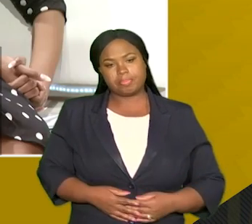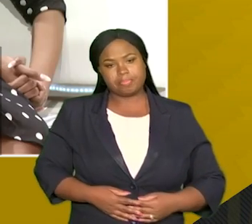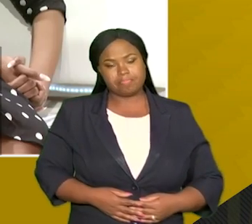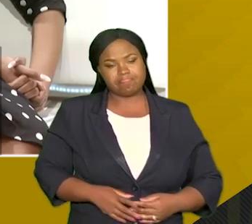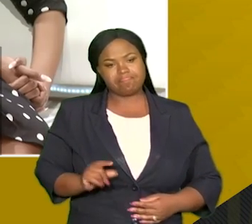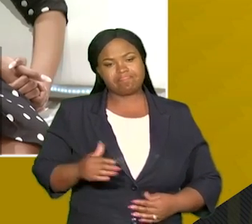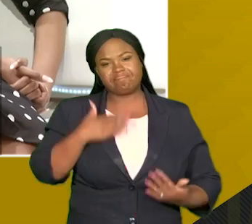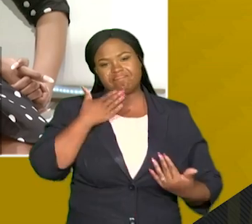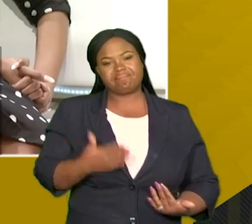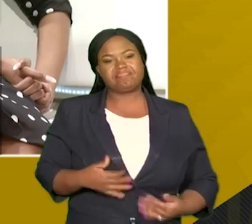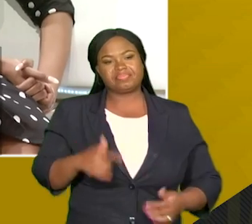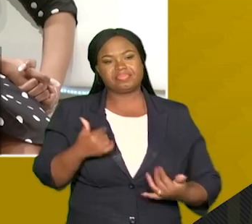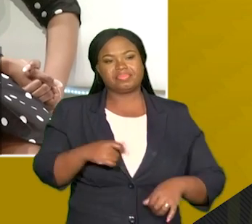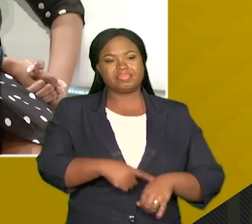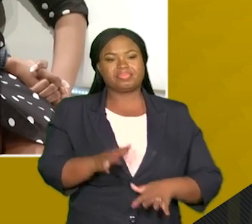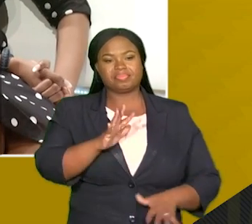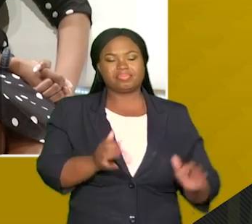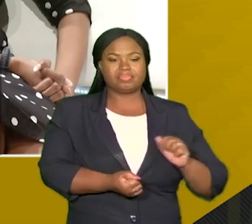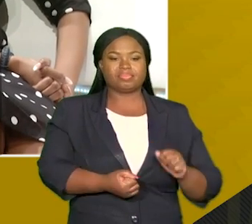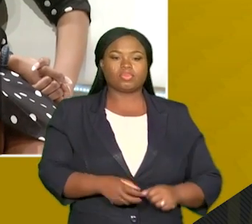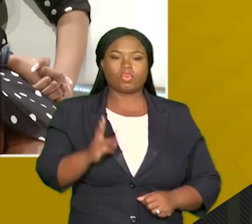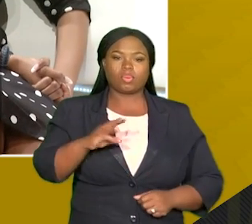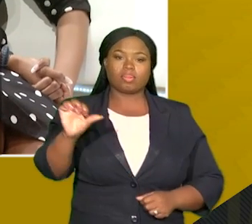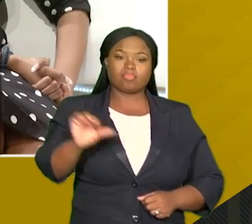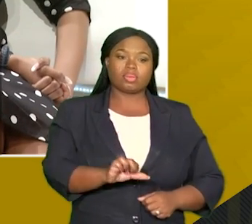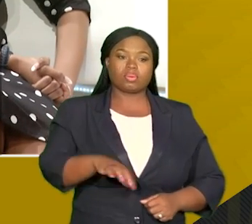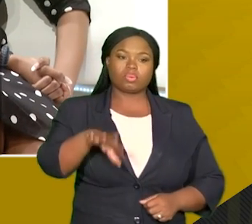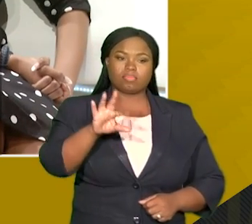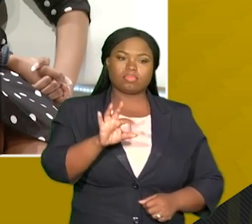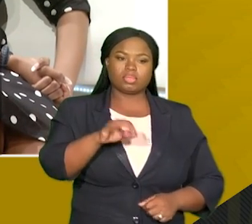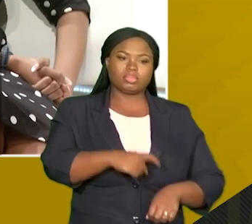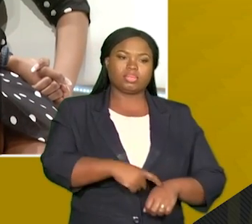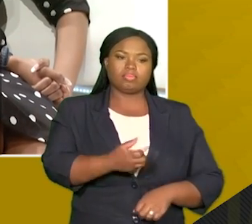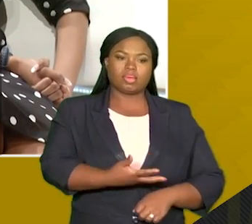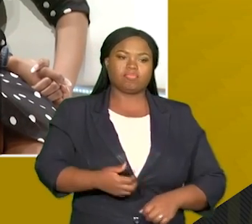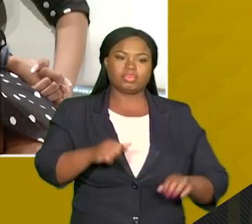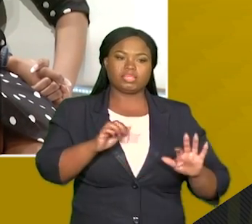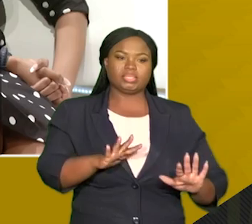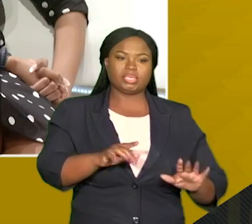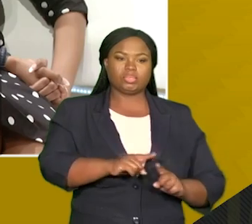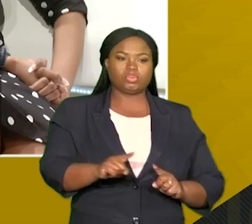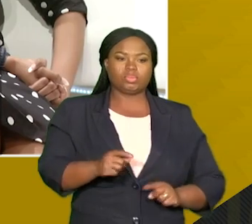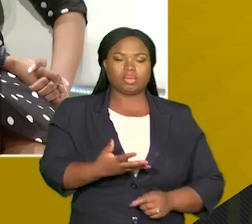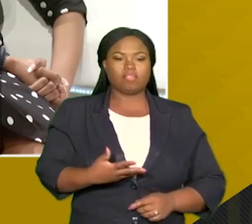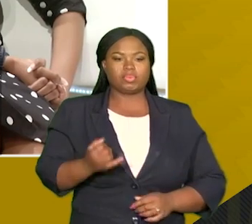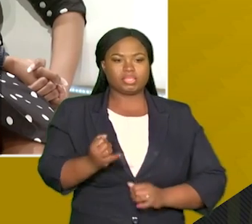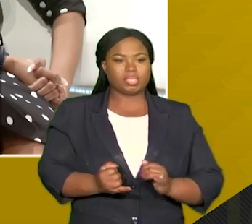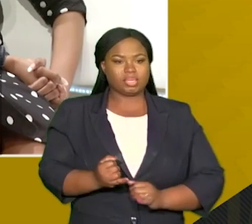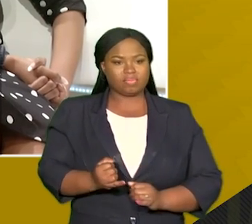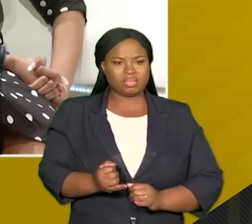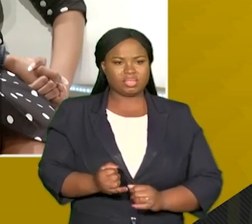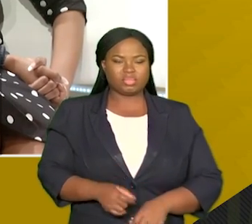Because of his card, Timothy Silva, Lutlelo, Lamplanji, Daily Tetia, we are as well on Somlugo, 10:30, Guzo Gosha, 11. Actually,